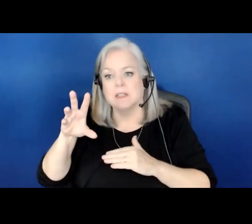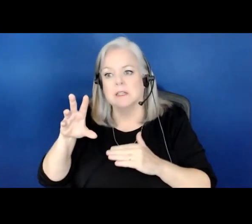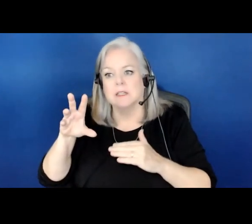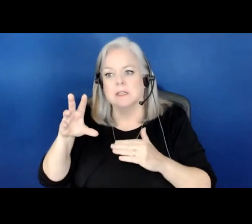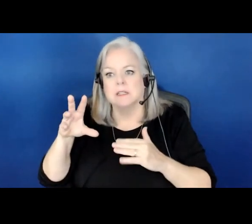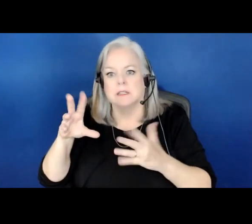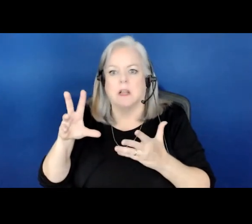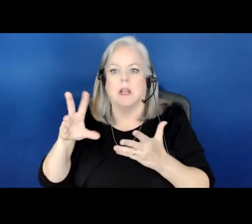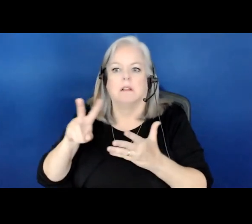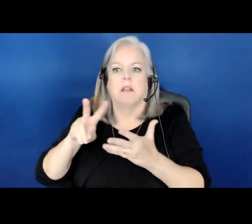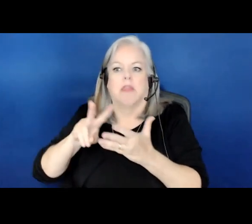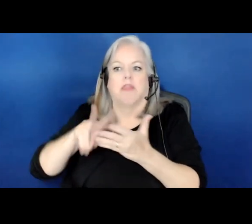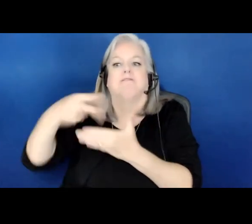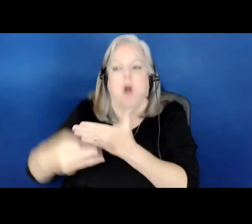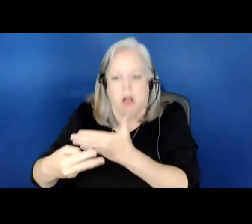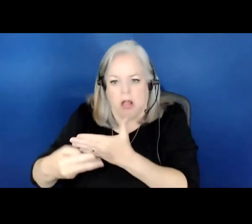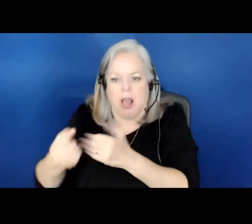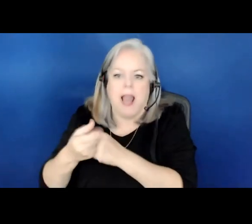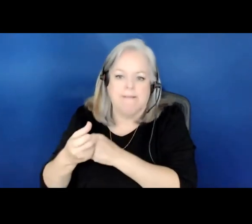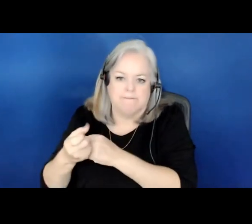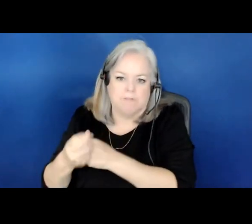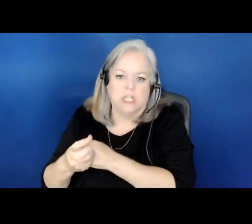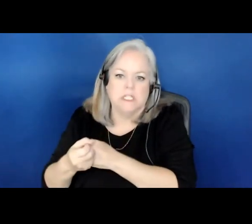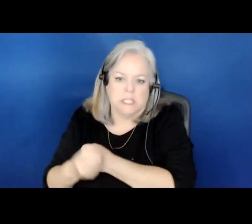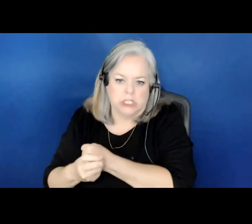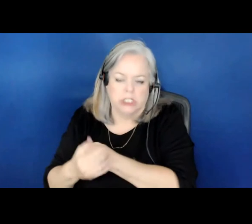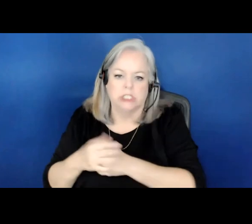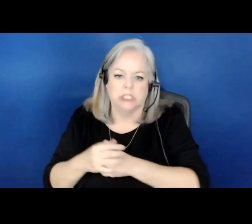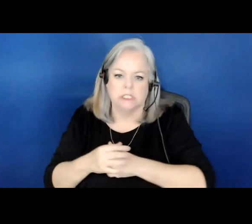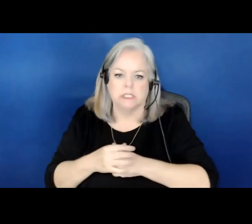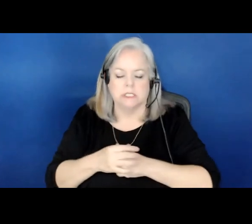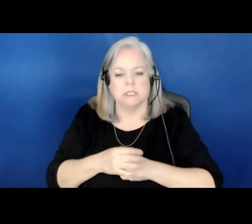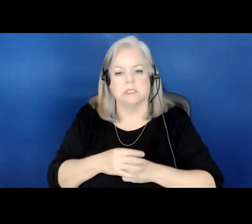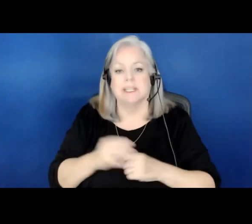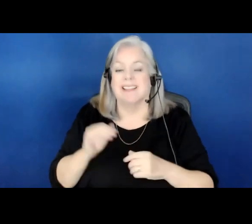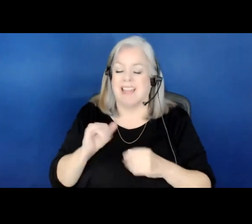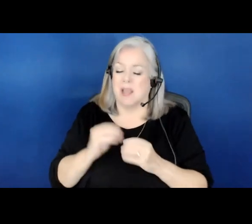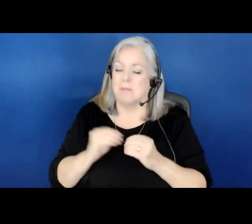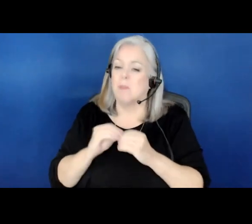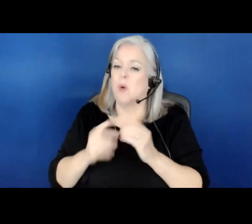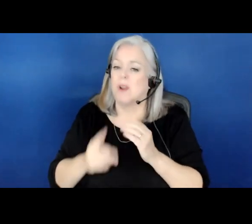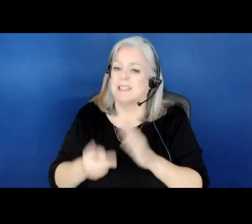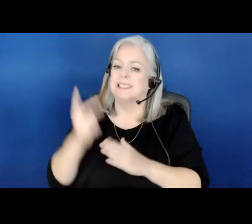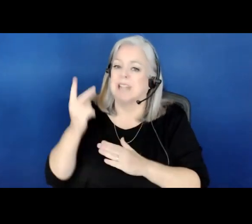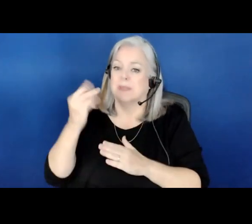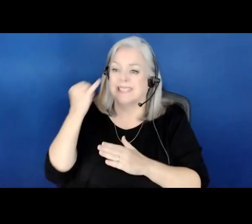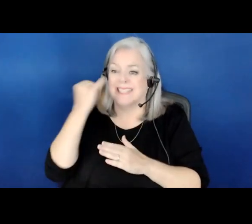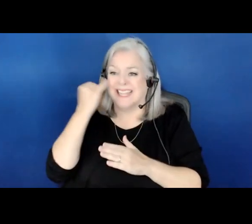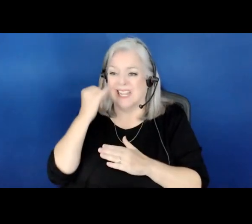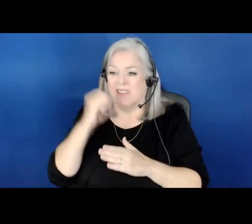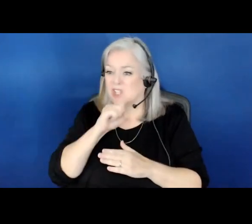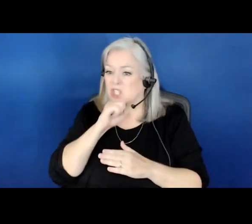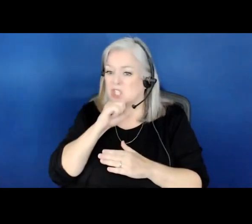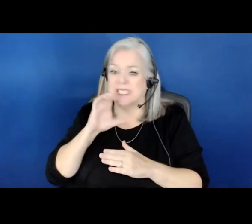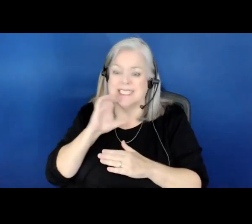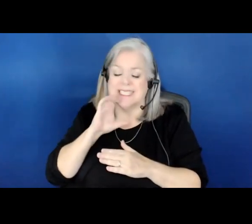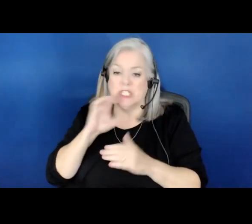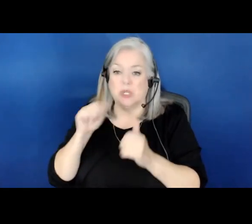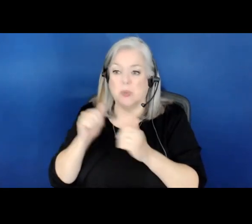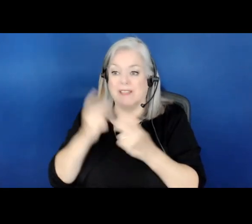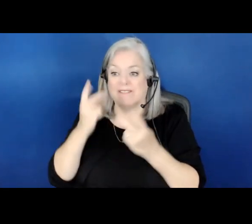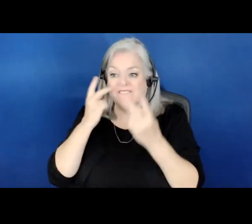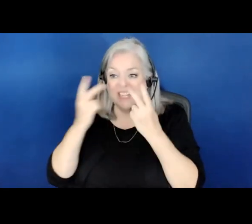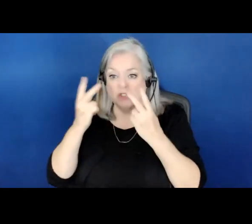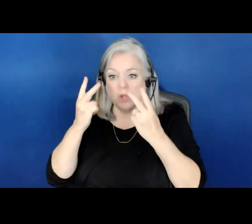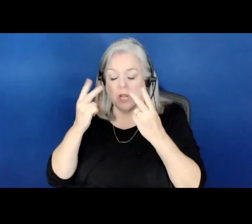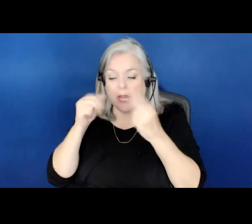every year. This more than doubles if you are a senior with visual